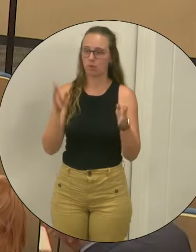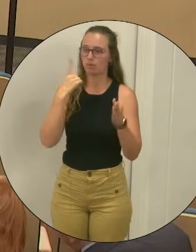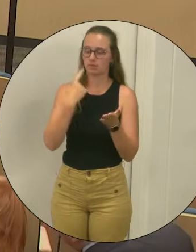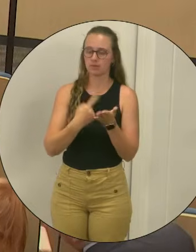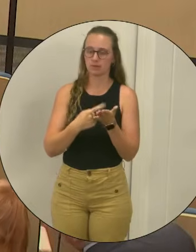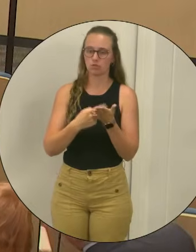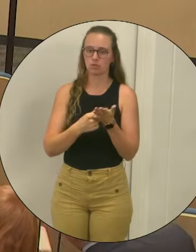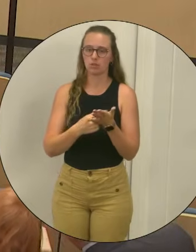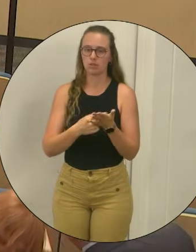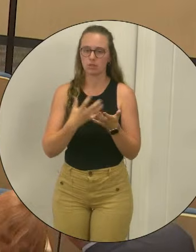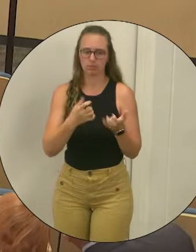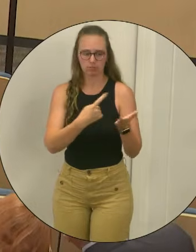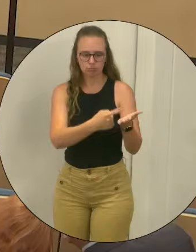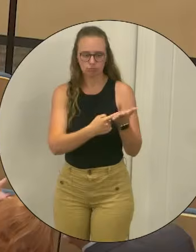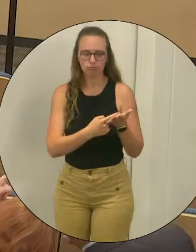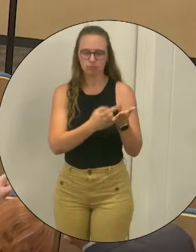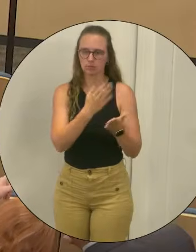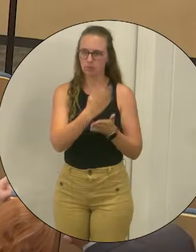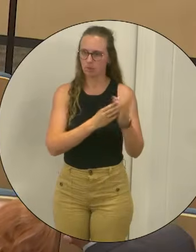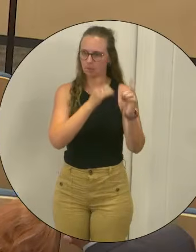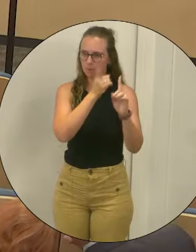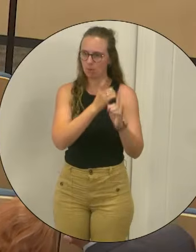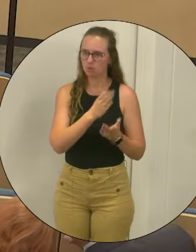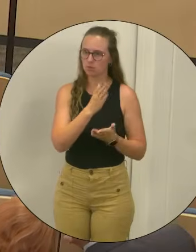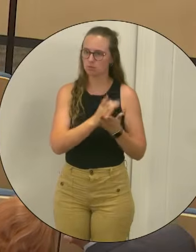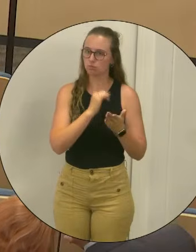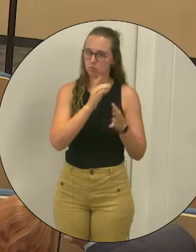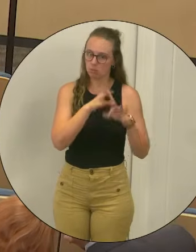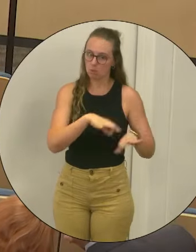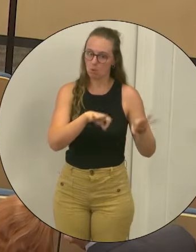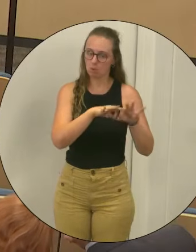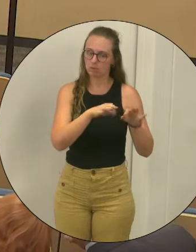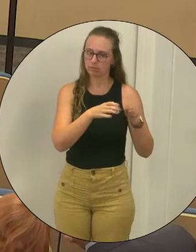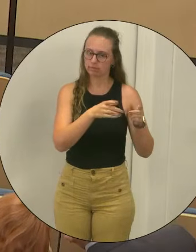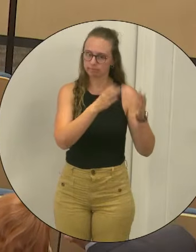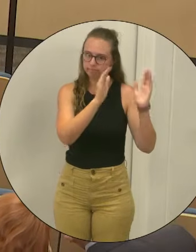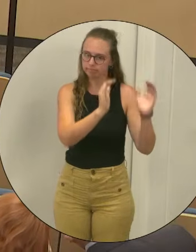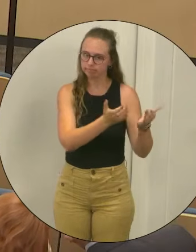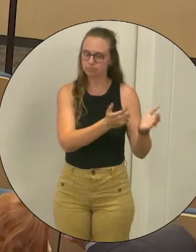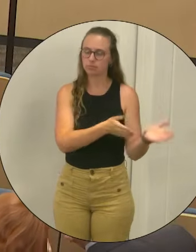talk through some of these things, maybe things that are really important to you, maybe things that